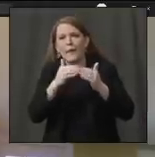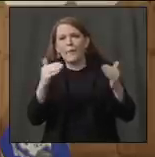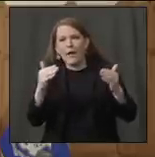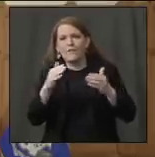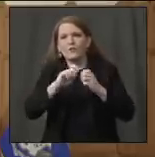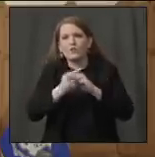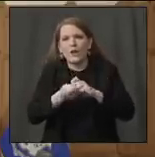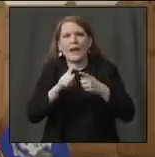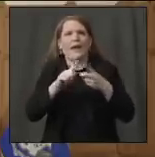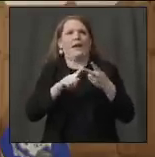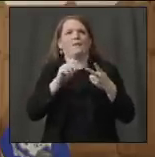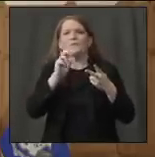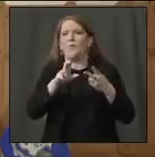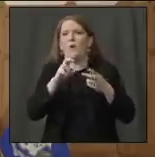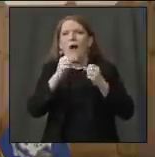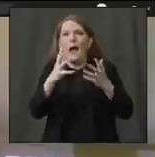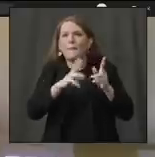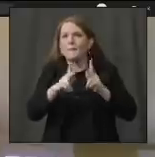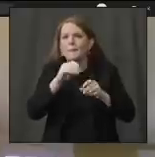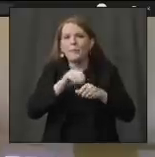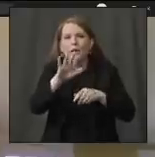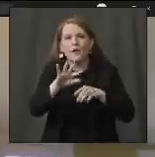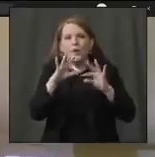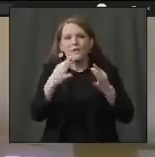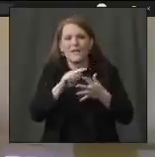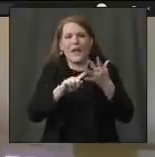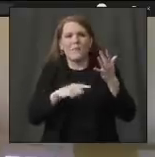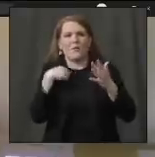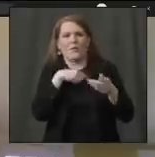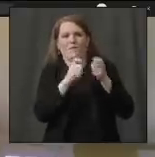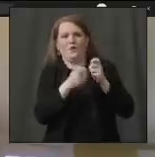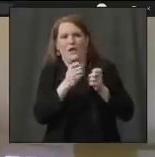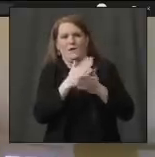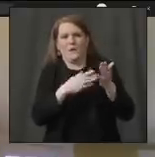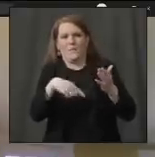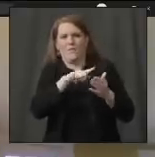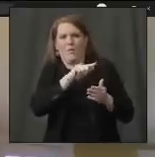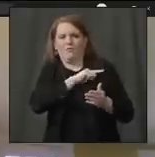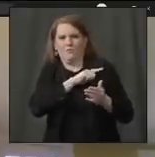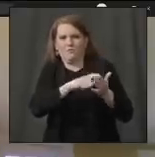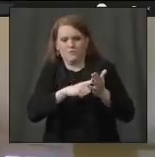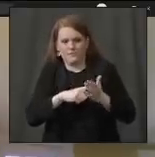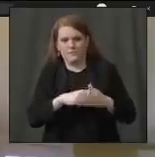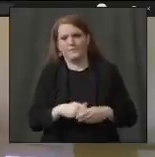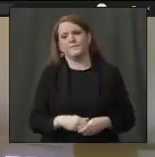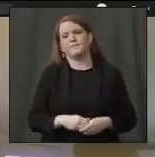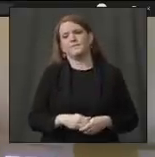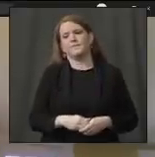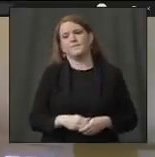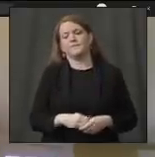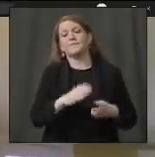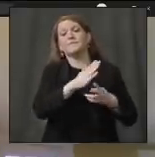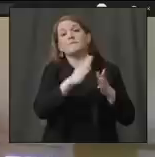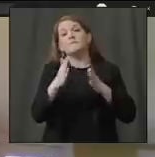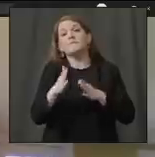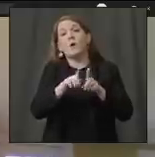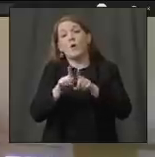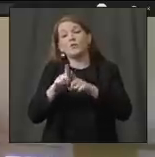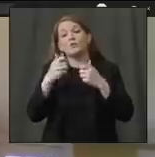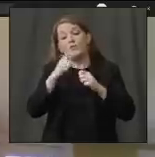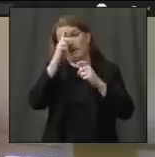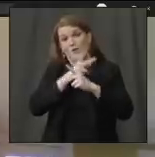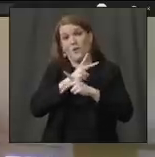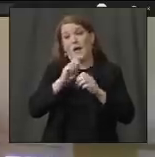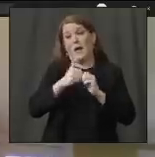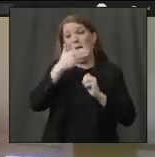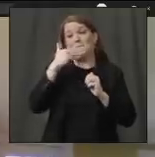are providing for those in need, and so we can tie those efforts